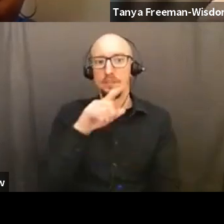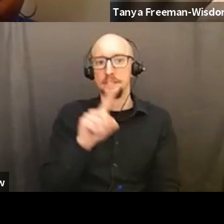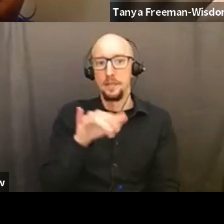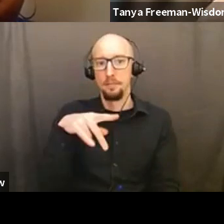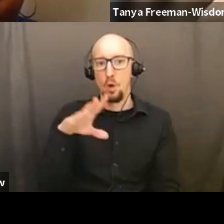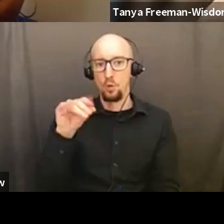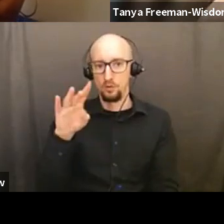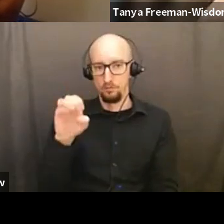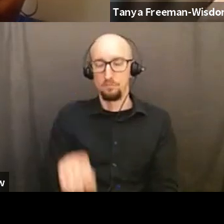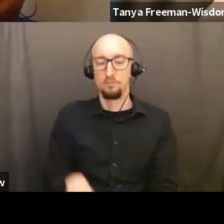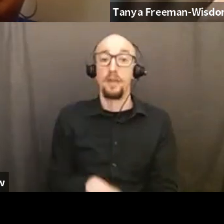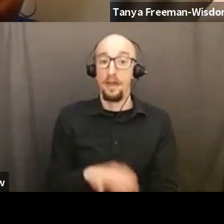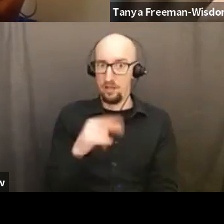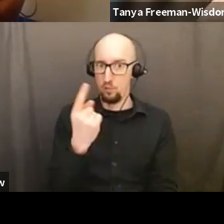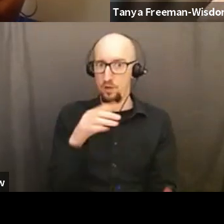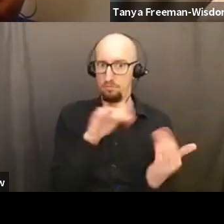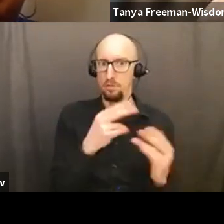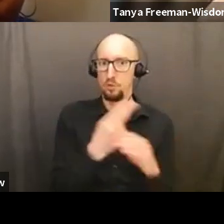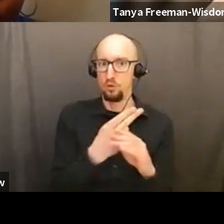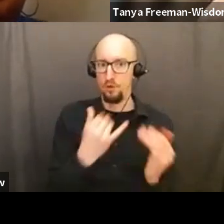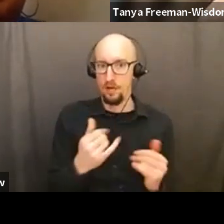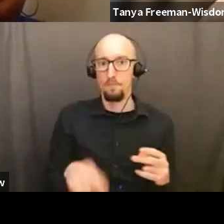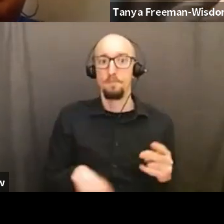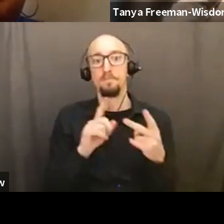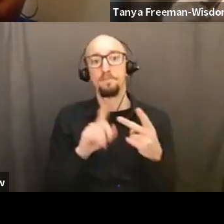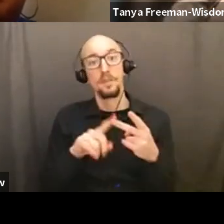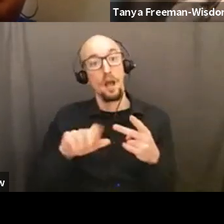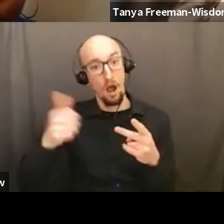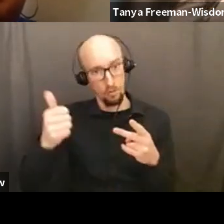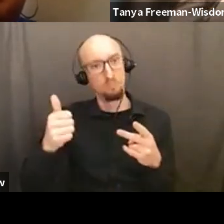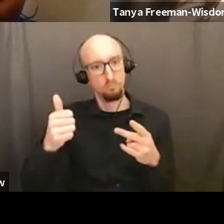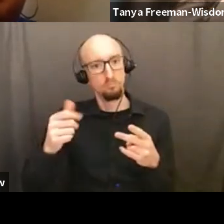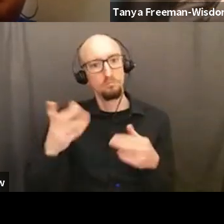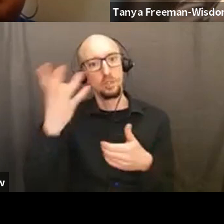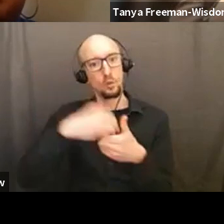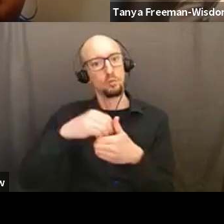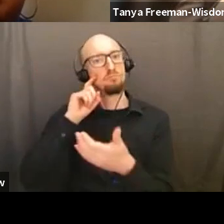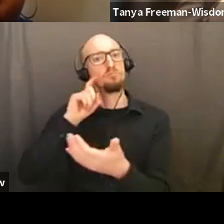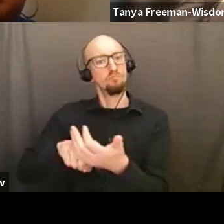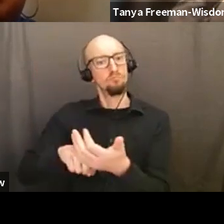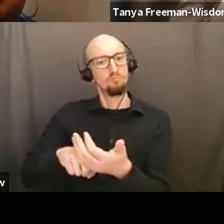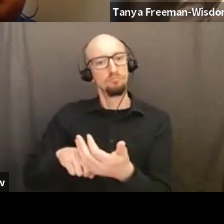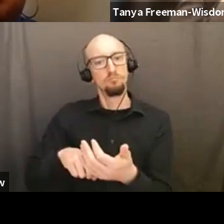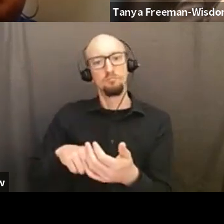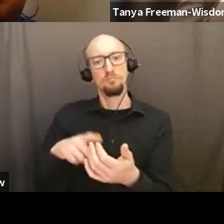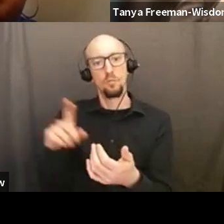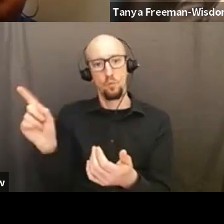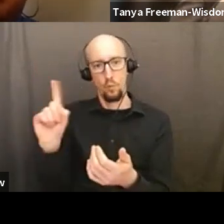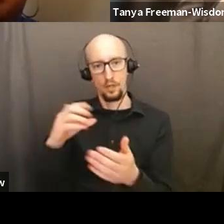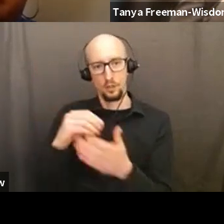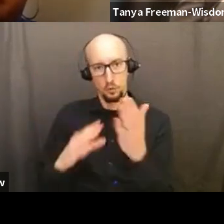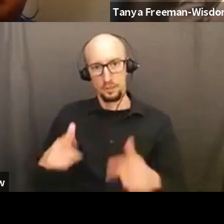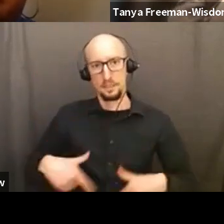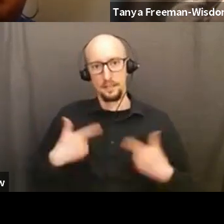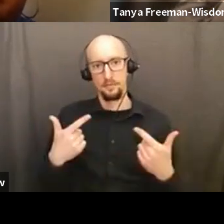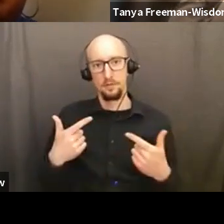And the other mechanism does have a neighborhood factor to it. But there's no